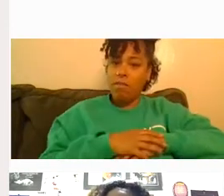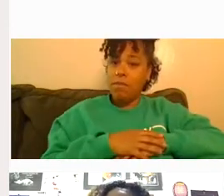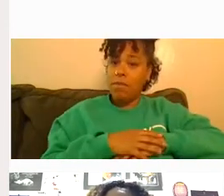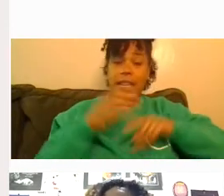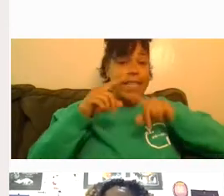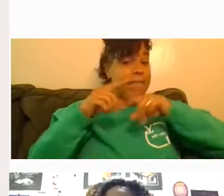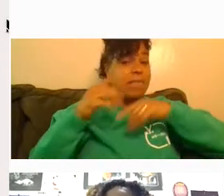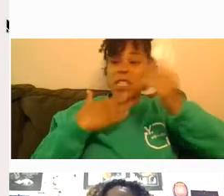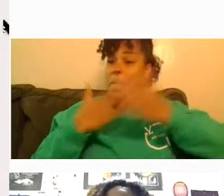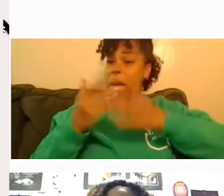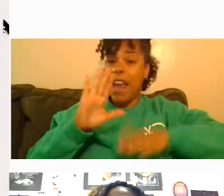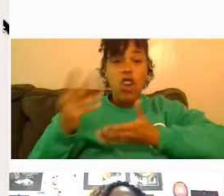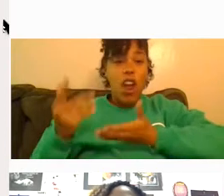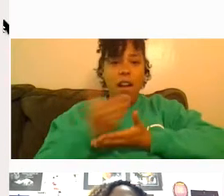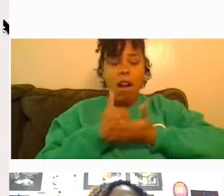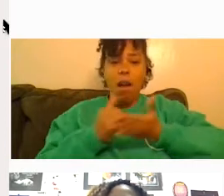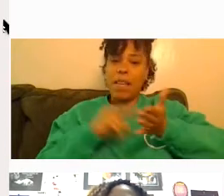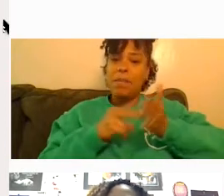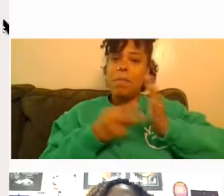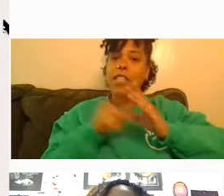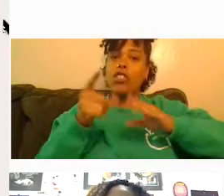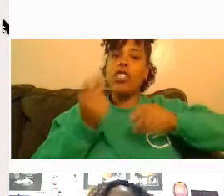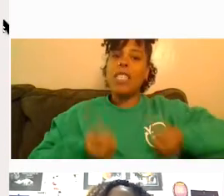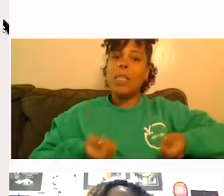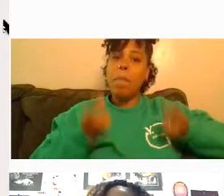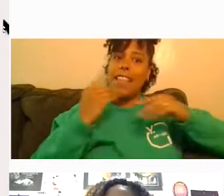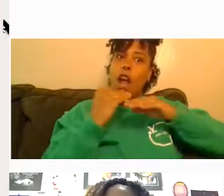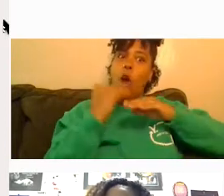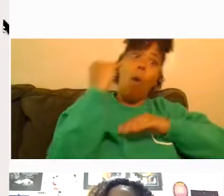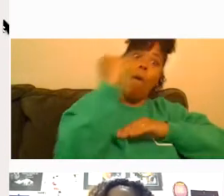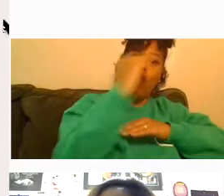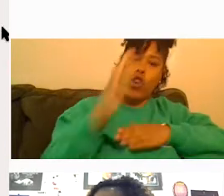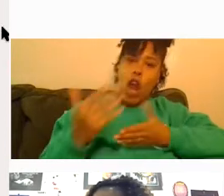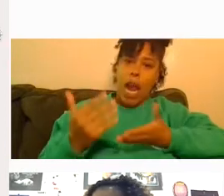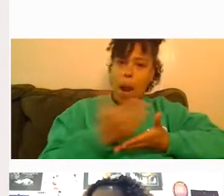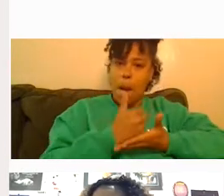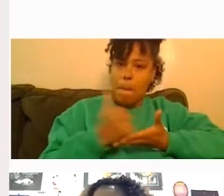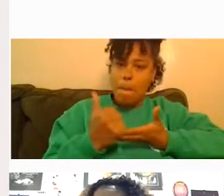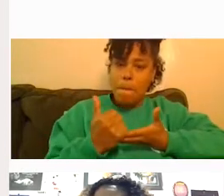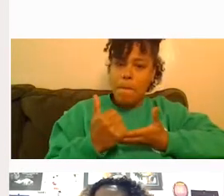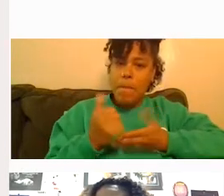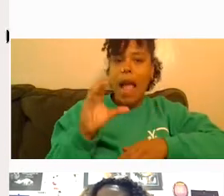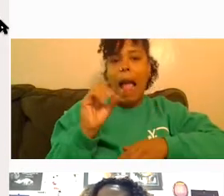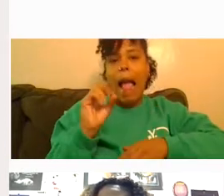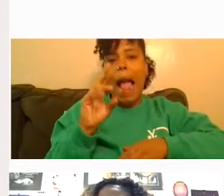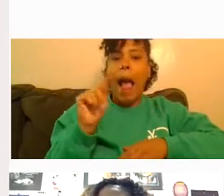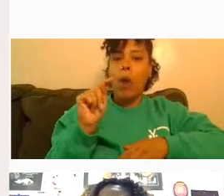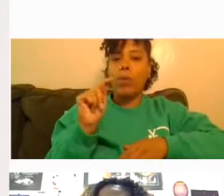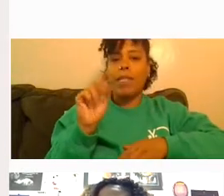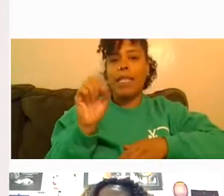outspent. Okay? And when it's being outspent, Debbie, I think I need you to mute your